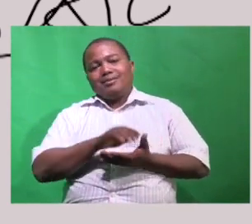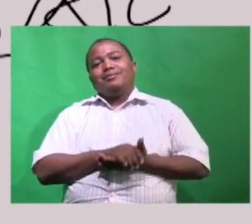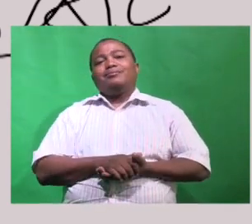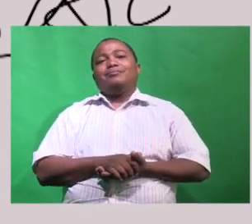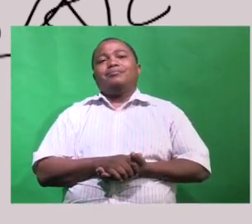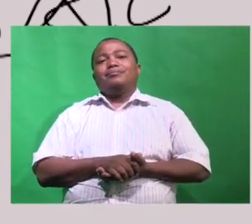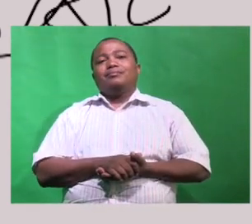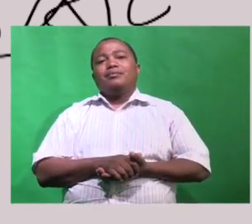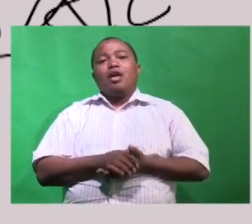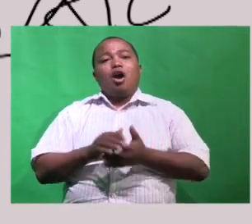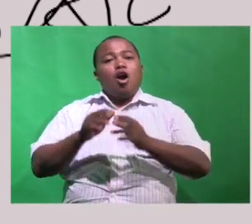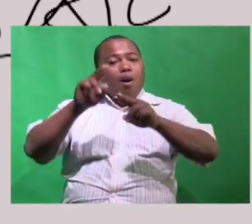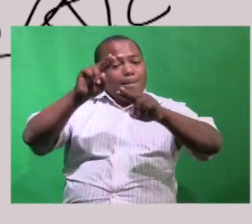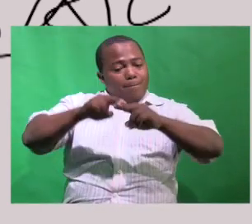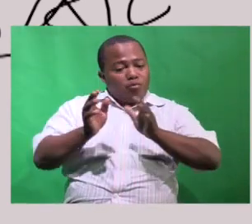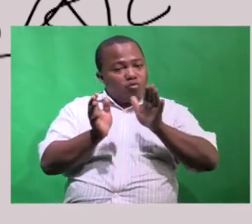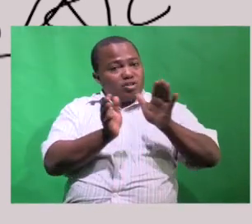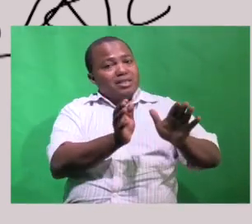You put here owing